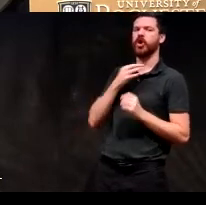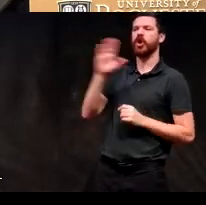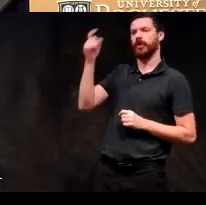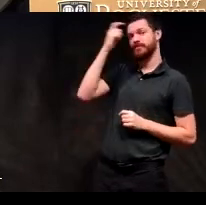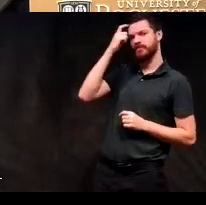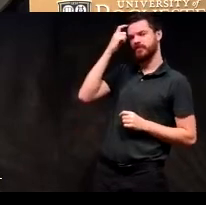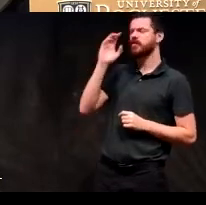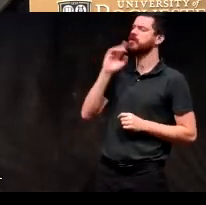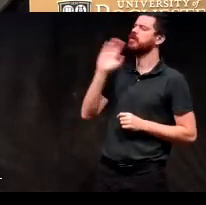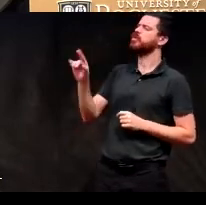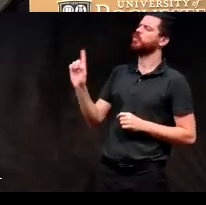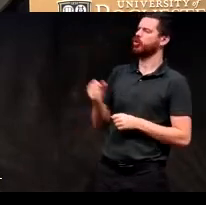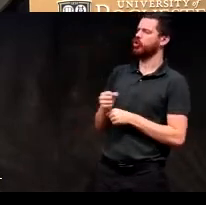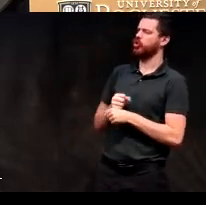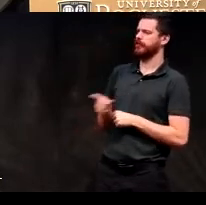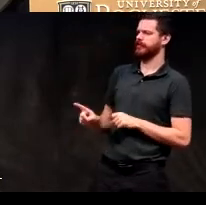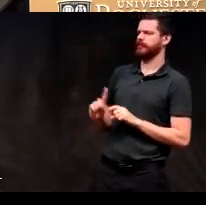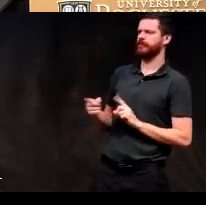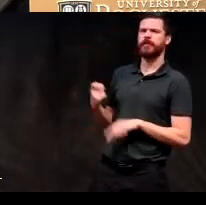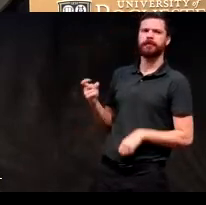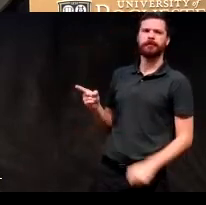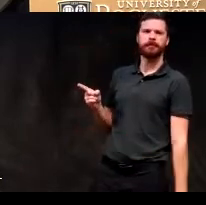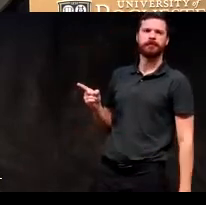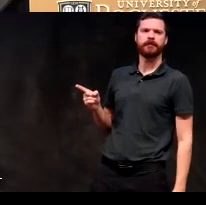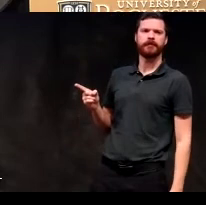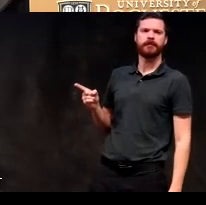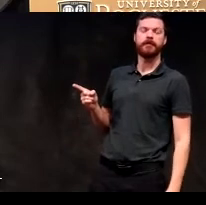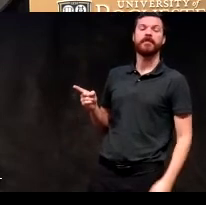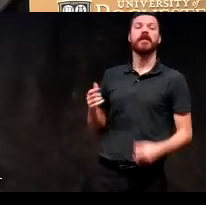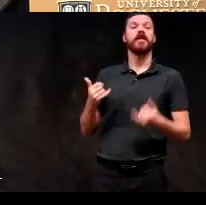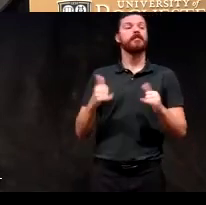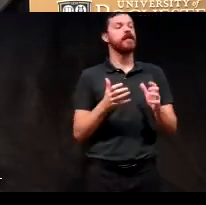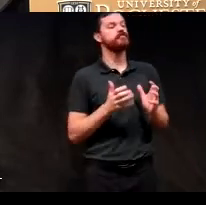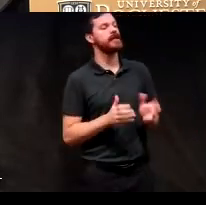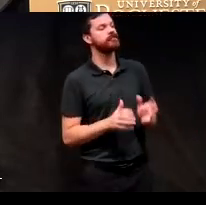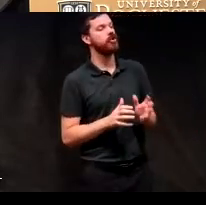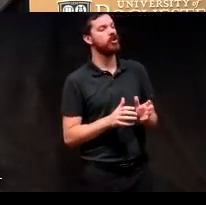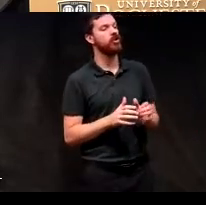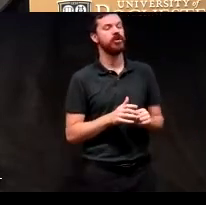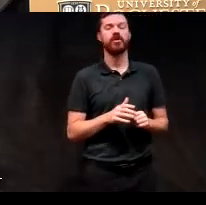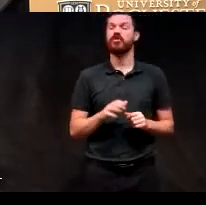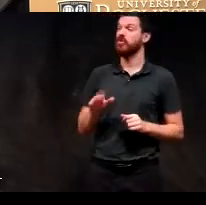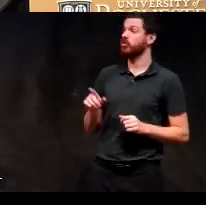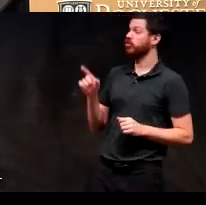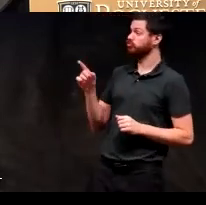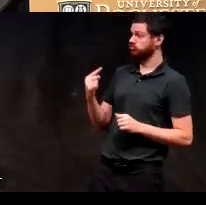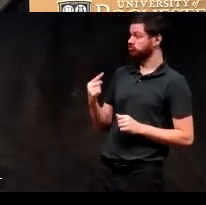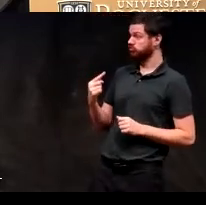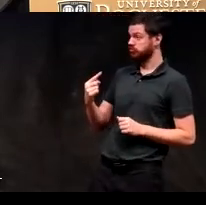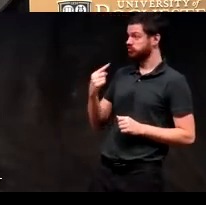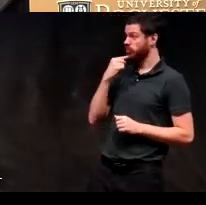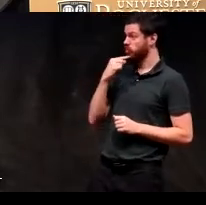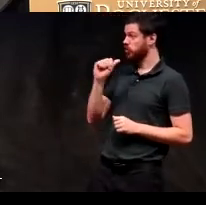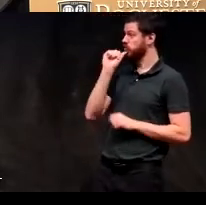where did you get the coffee? And when they're playing basketball, he says, oh, are you disappointed you did not make that